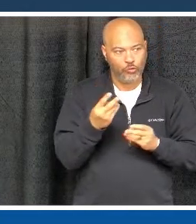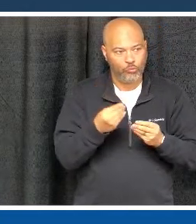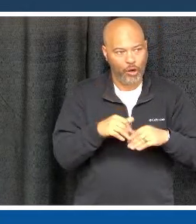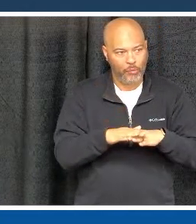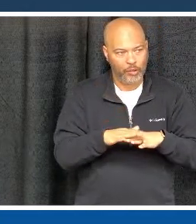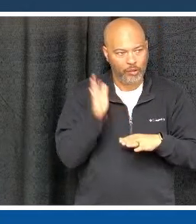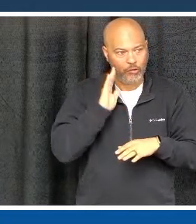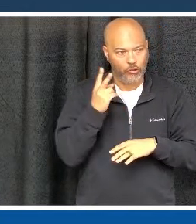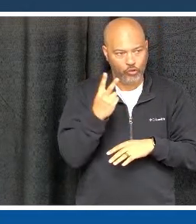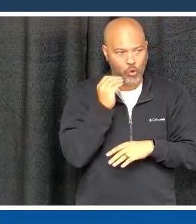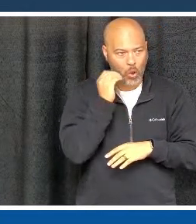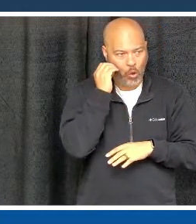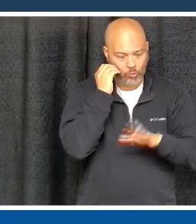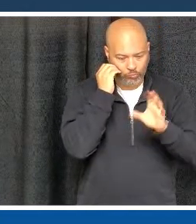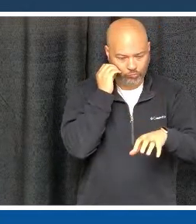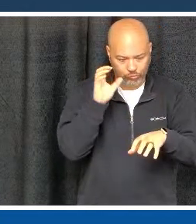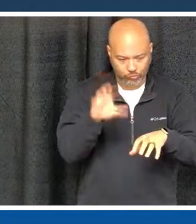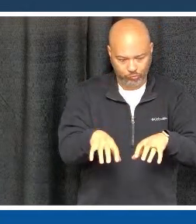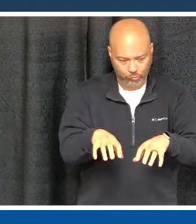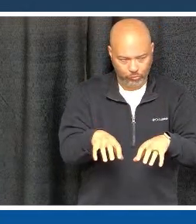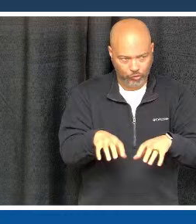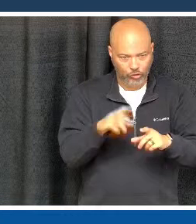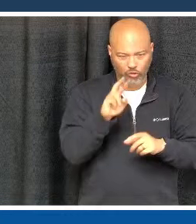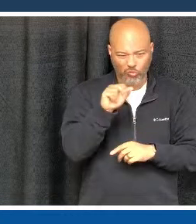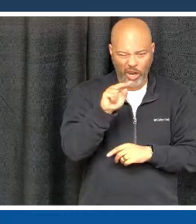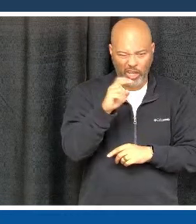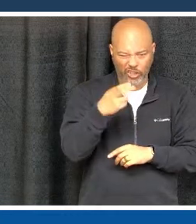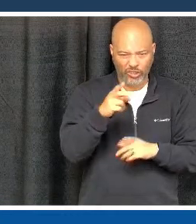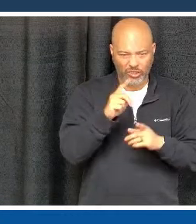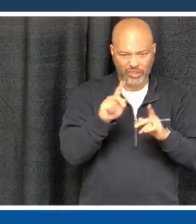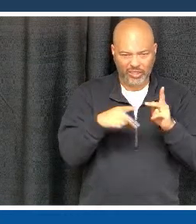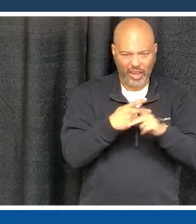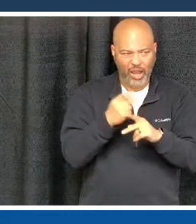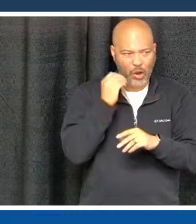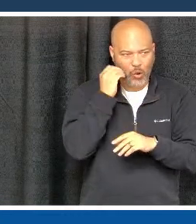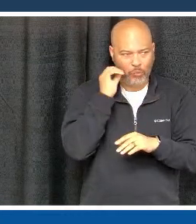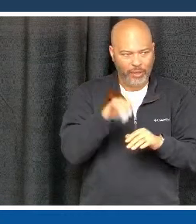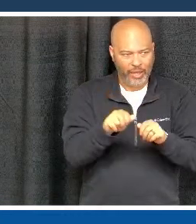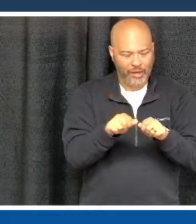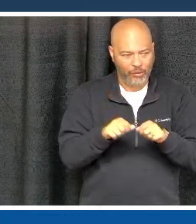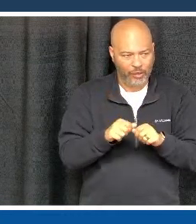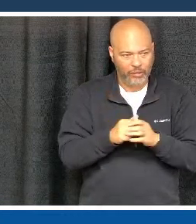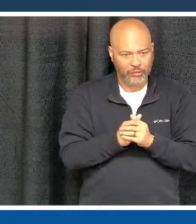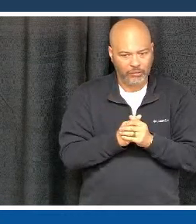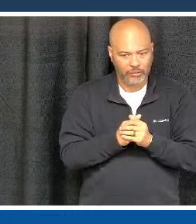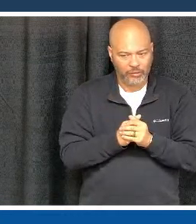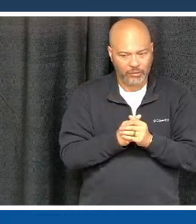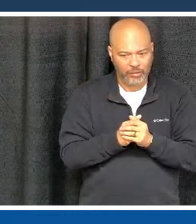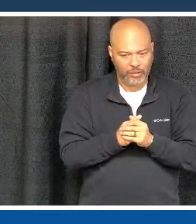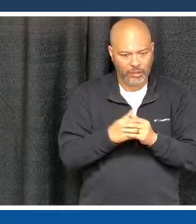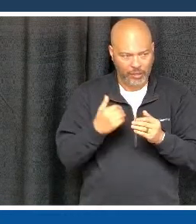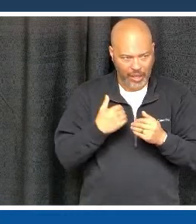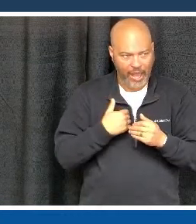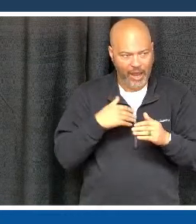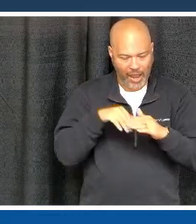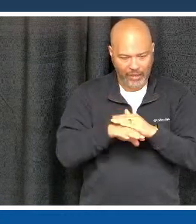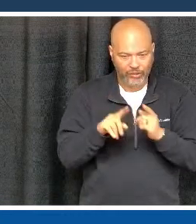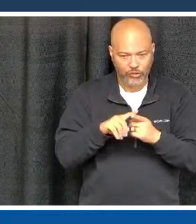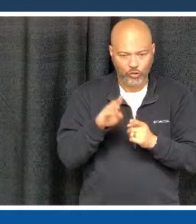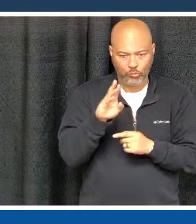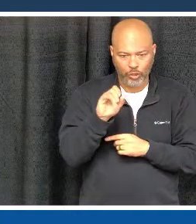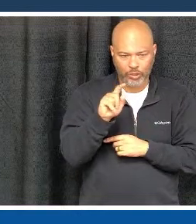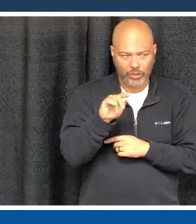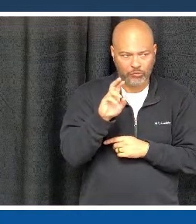There used to be 2 homes, very similar to the ranch-style homes in the area. On these 2 properties, they did access Britton Springs Road.